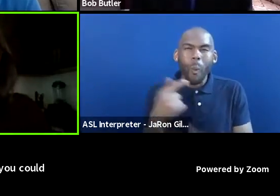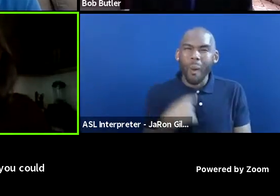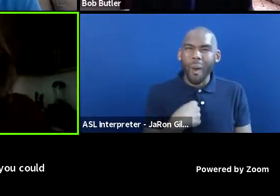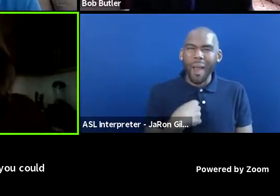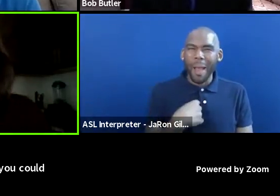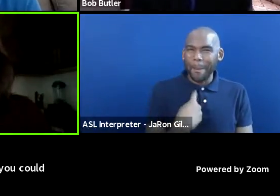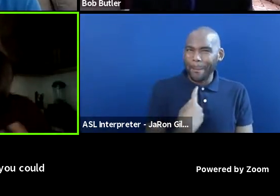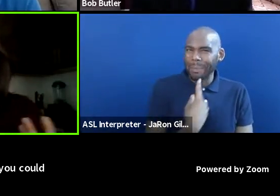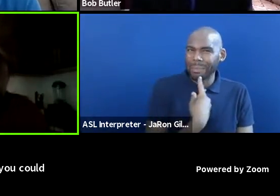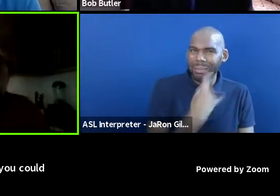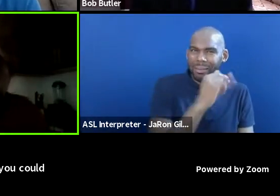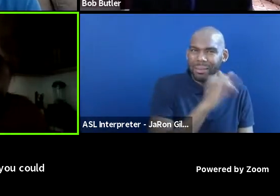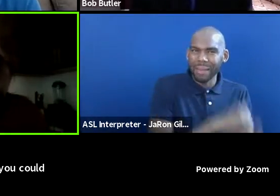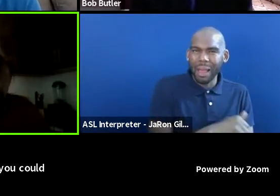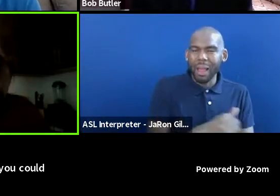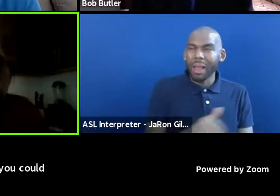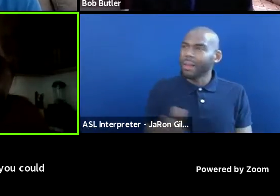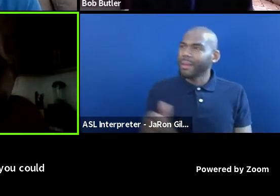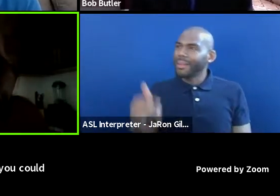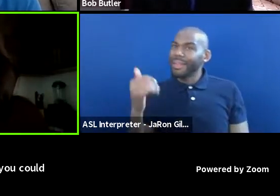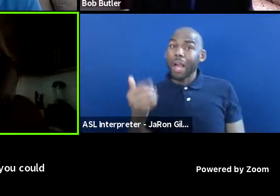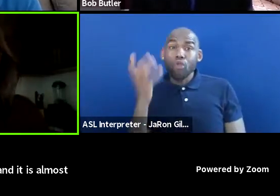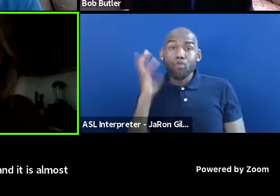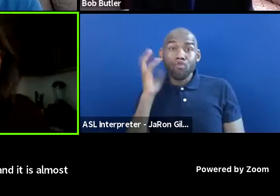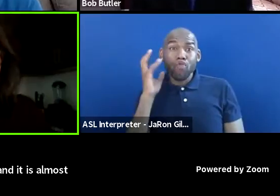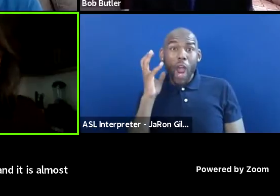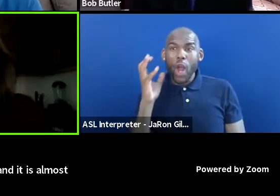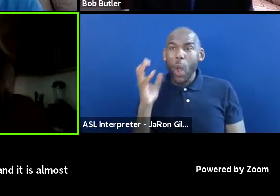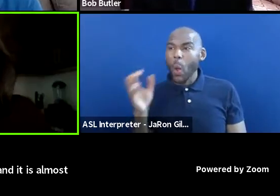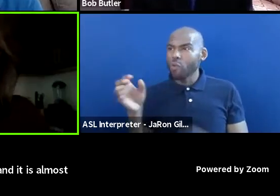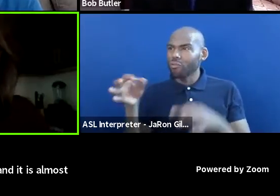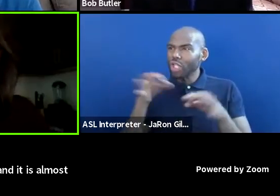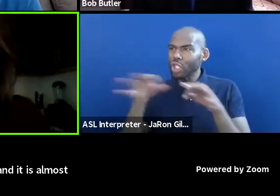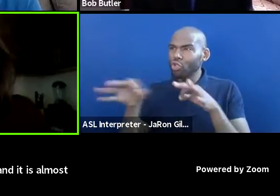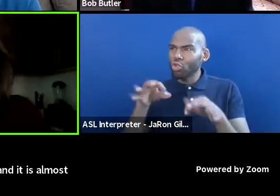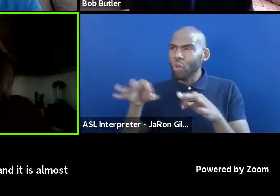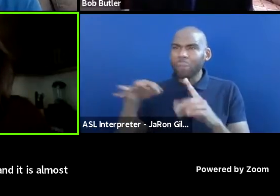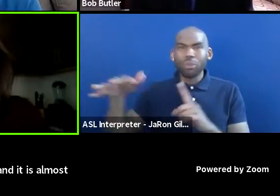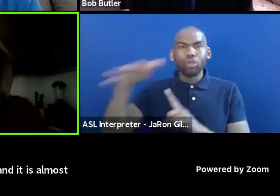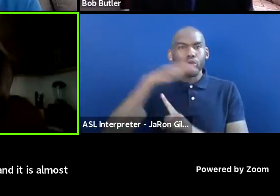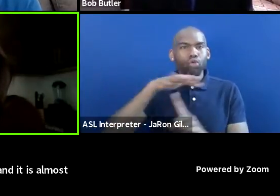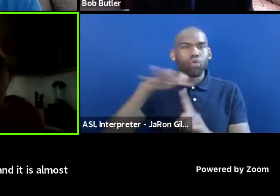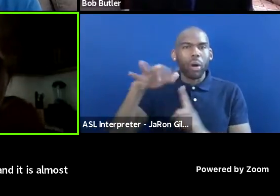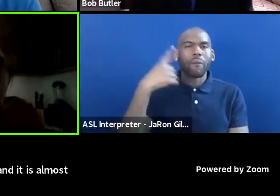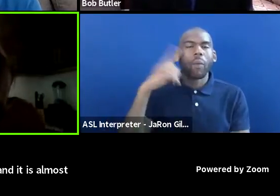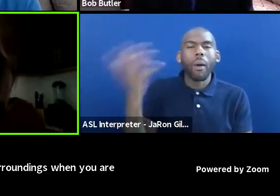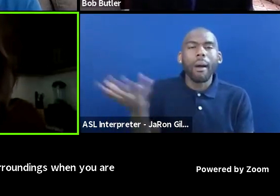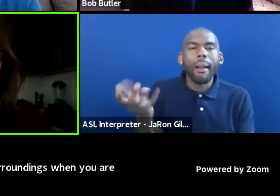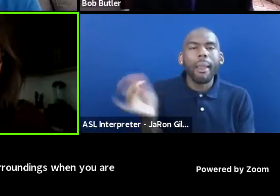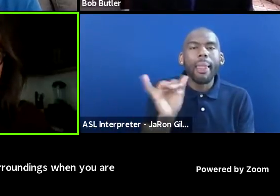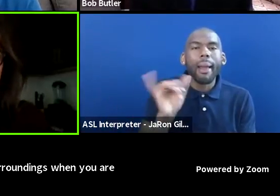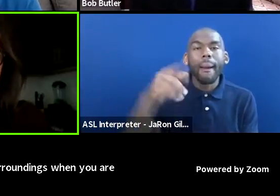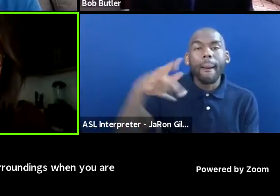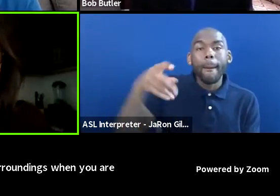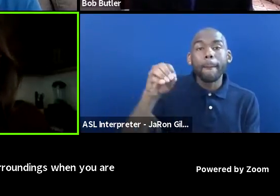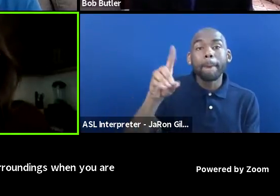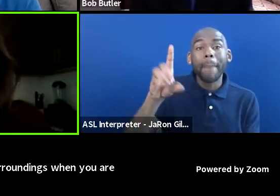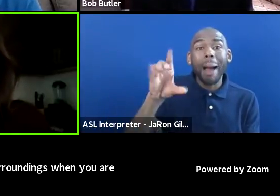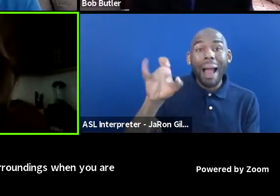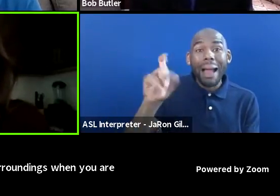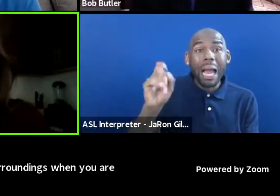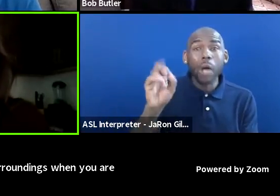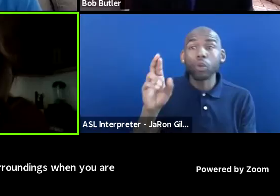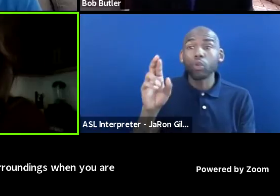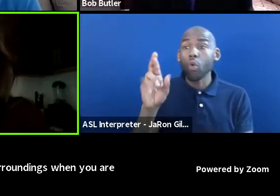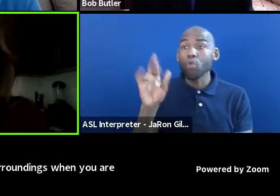way to try to describe your surroundings when you are writing for, say, like a podcast or radio. But I don't think that it's that